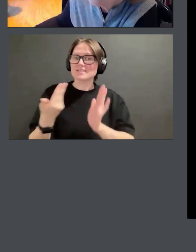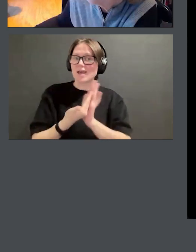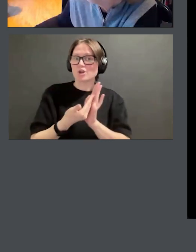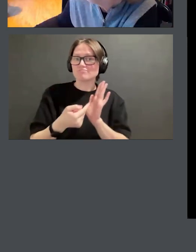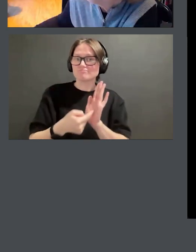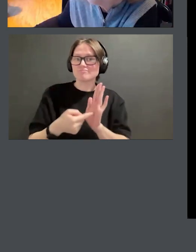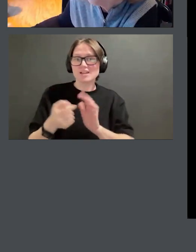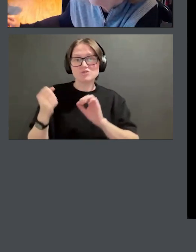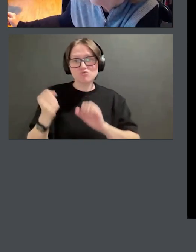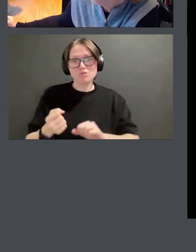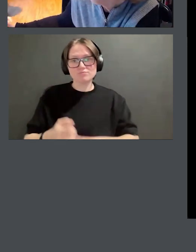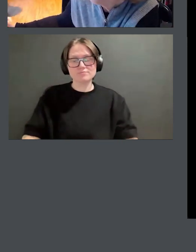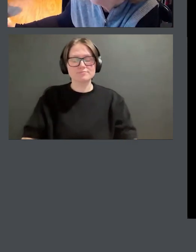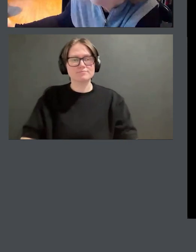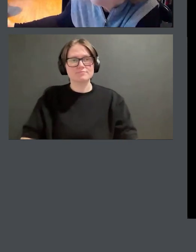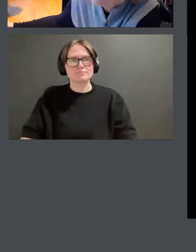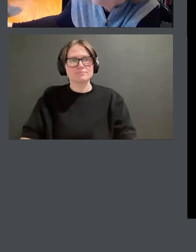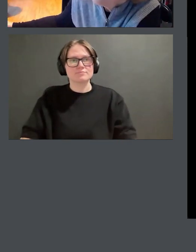strong.